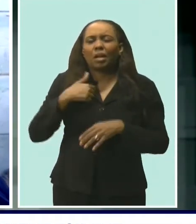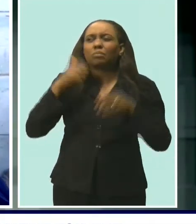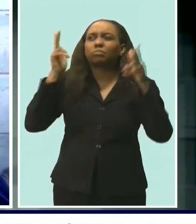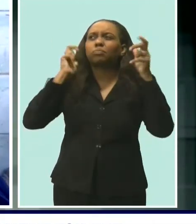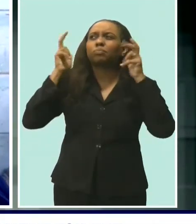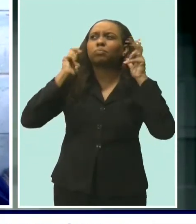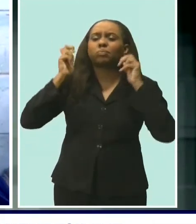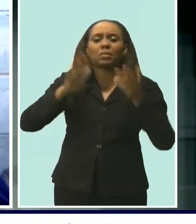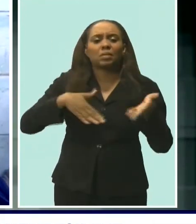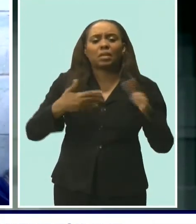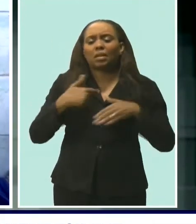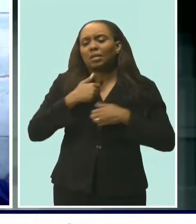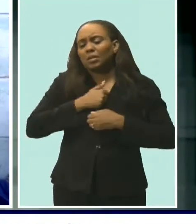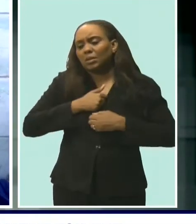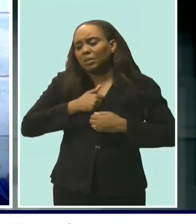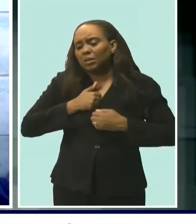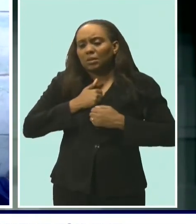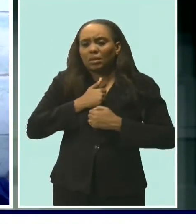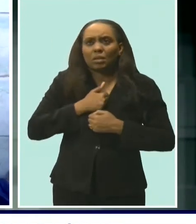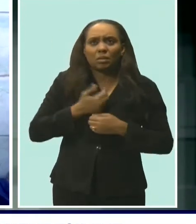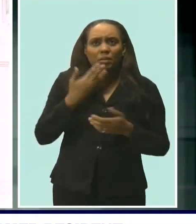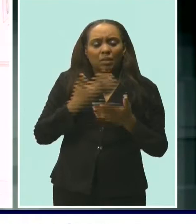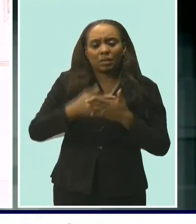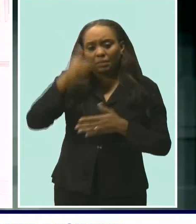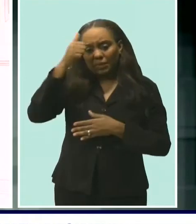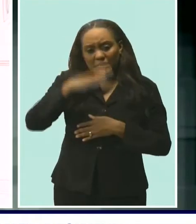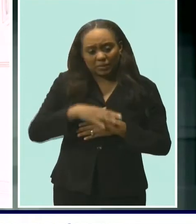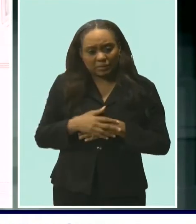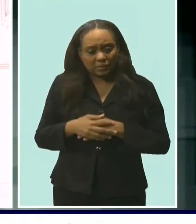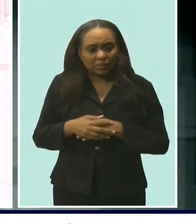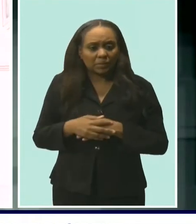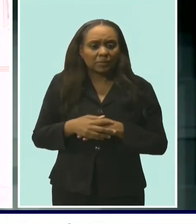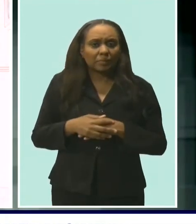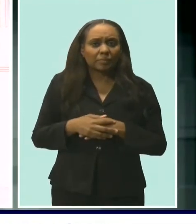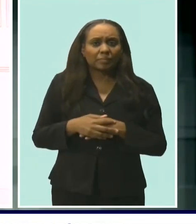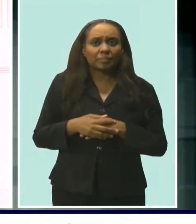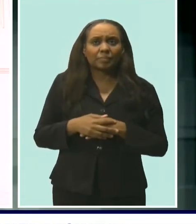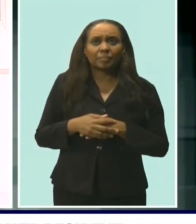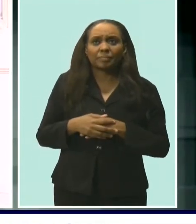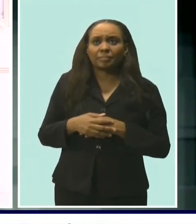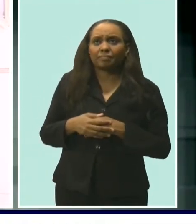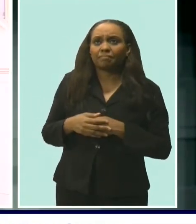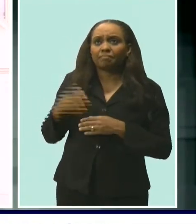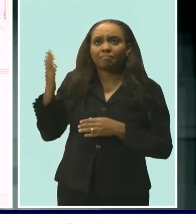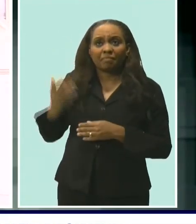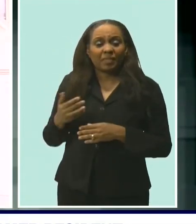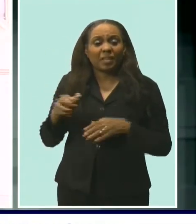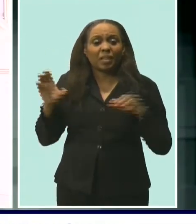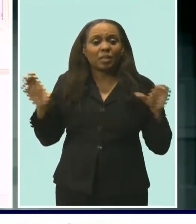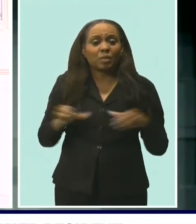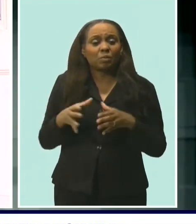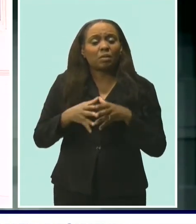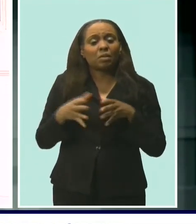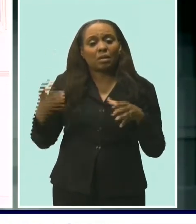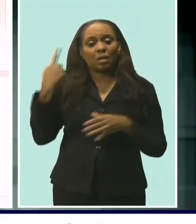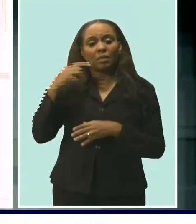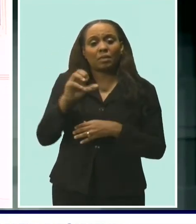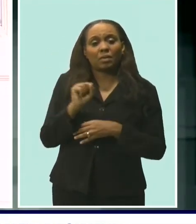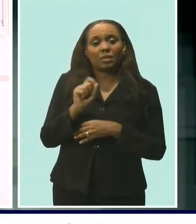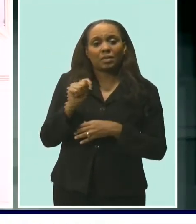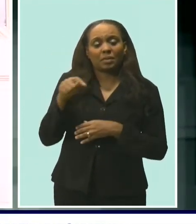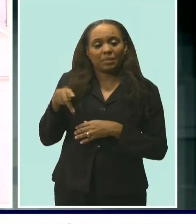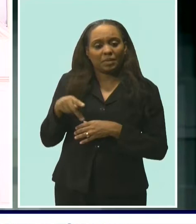was very sorry because he was a very good man. I must say that he did a lot for St. Peter when he was Prime Minister.